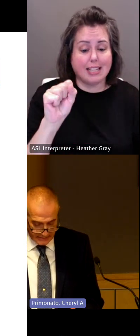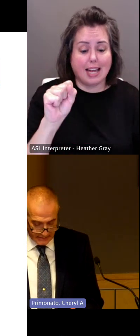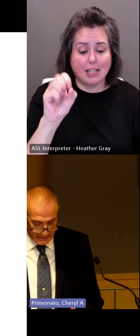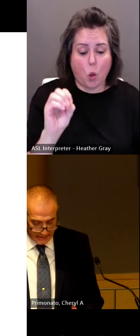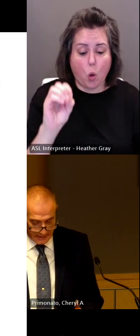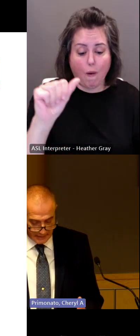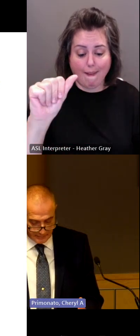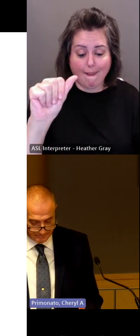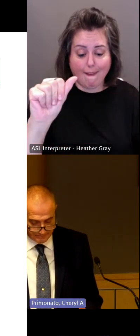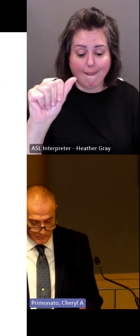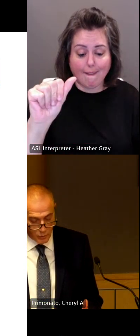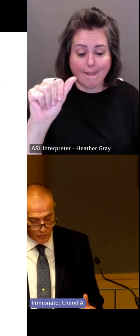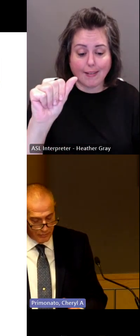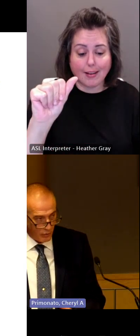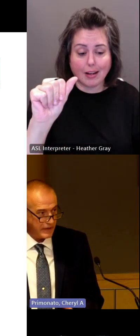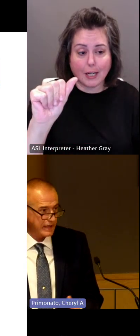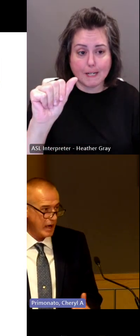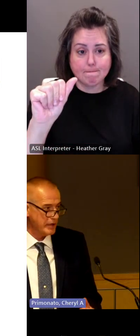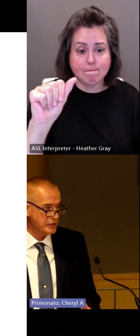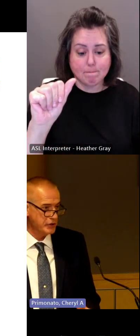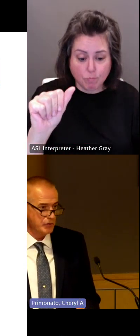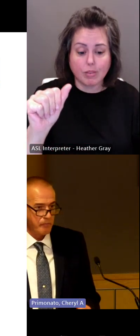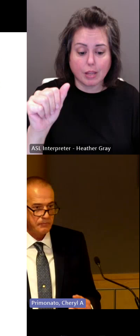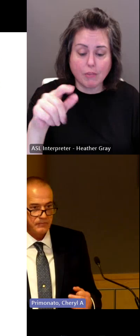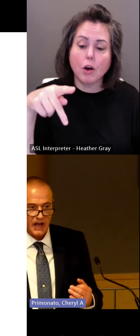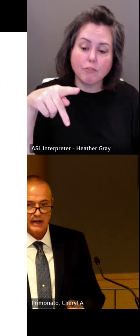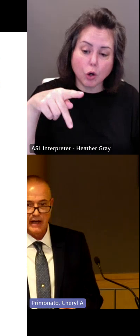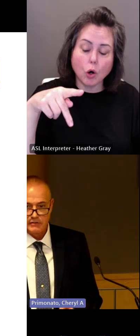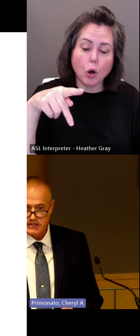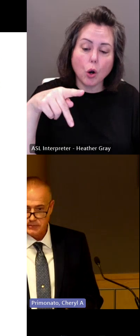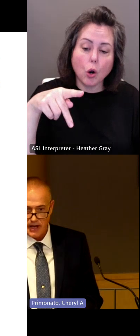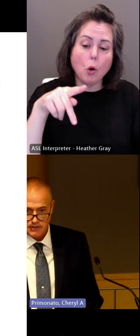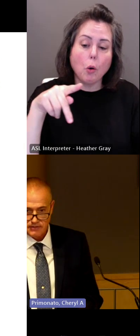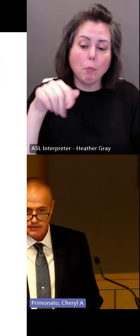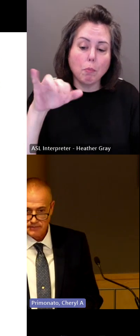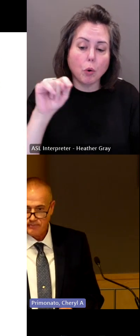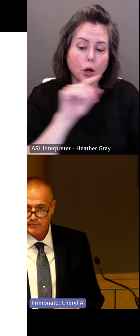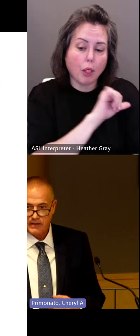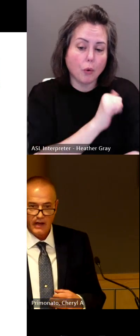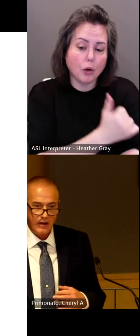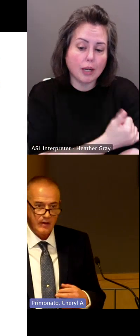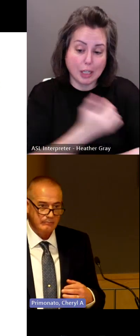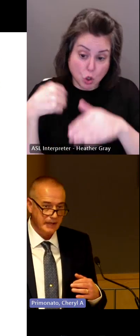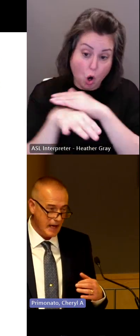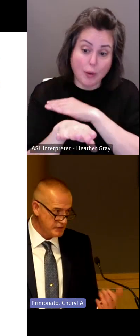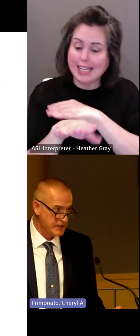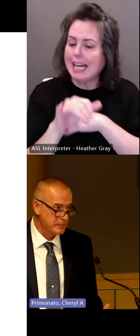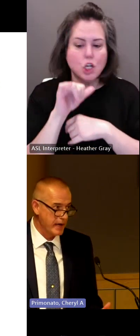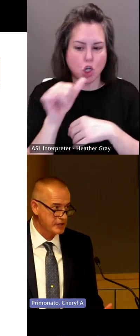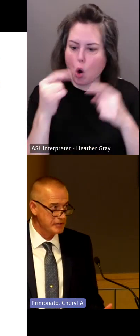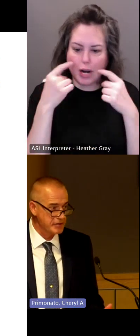SSOA more authority to come in and do unannounced inspections,